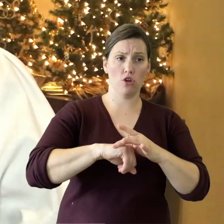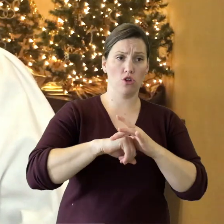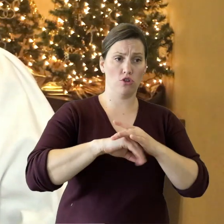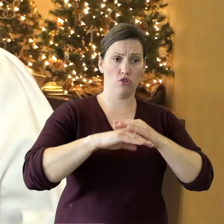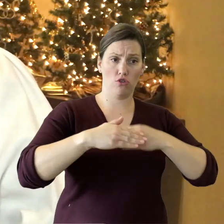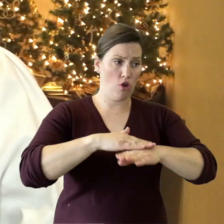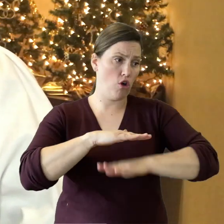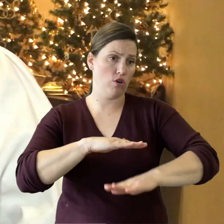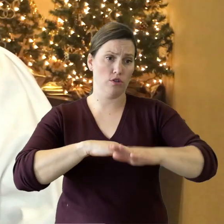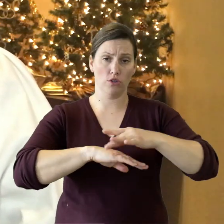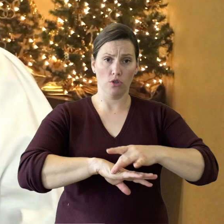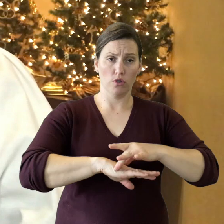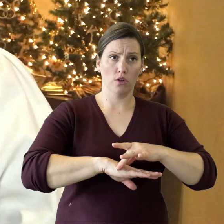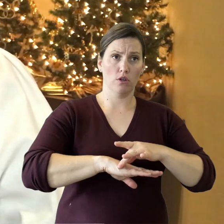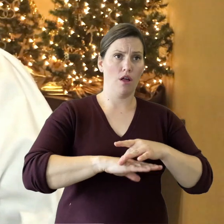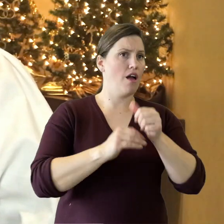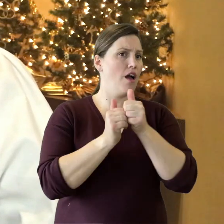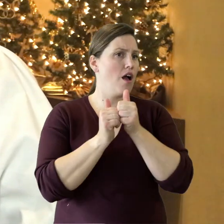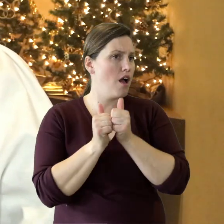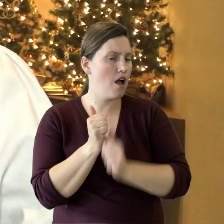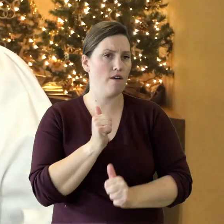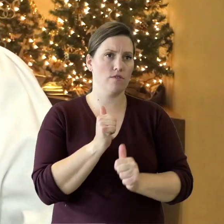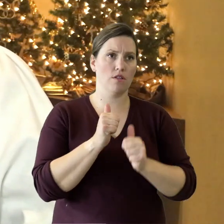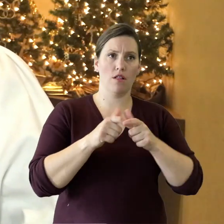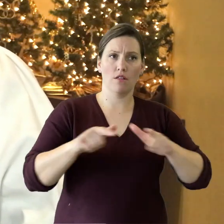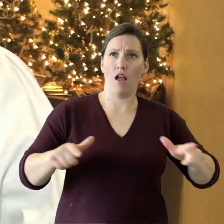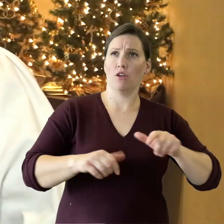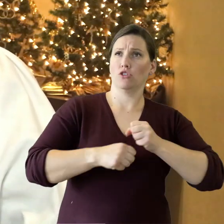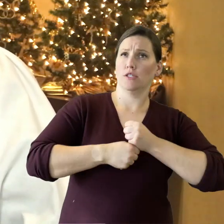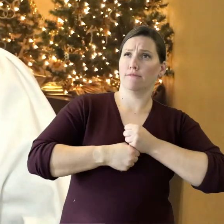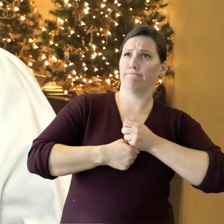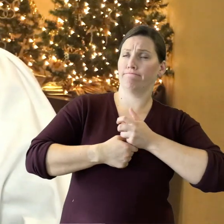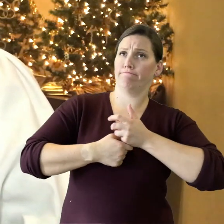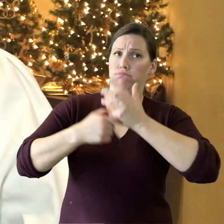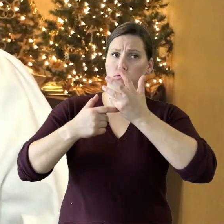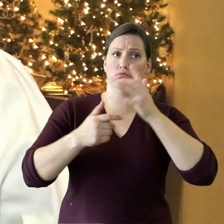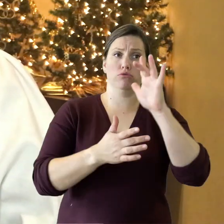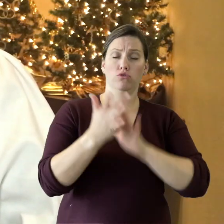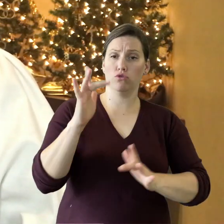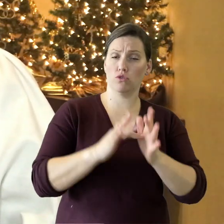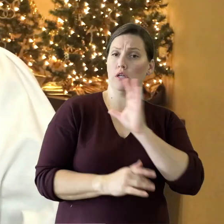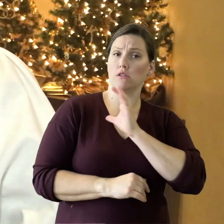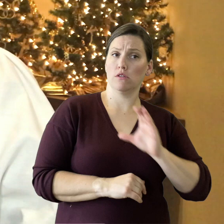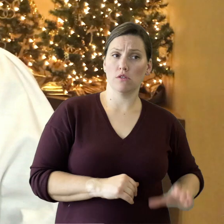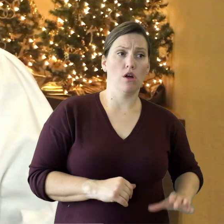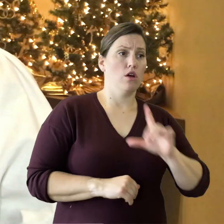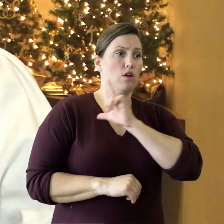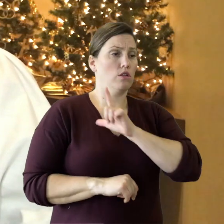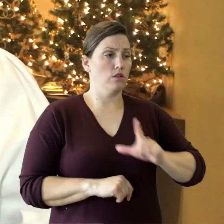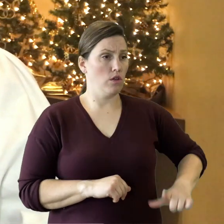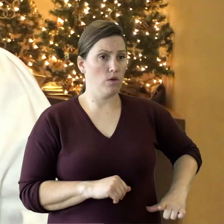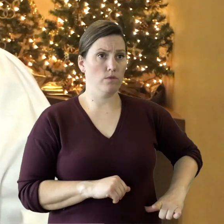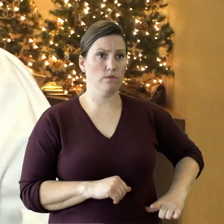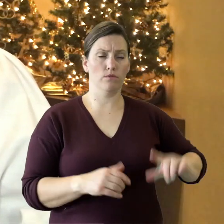heaven and on earth and under the earth, and every tongue confess that Jesus